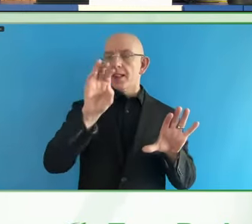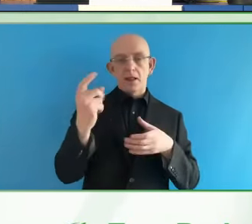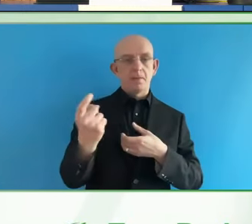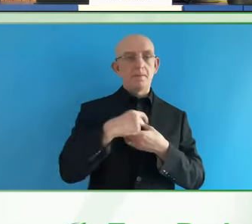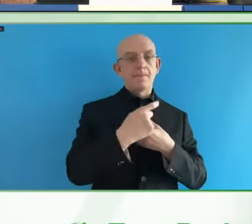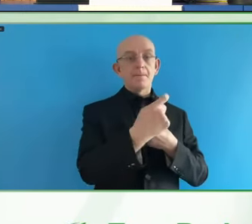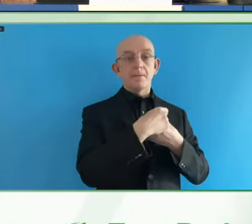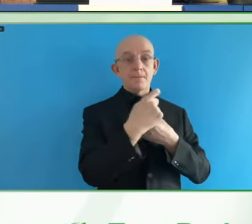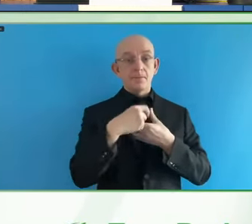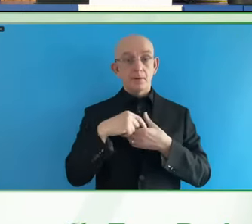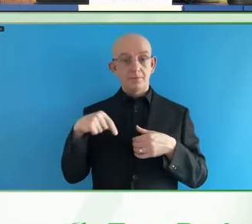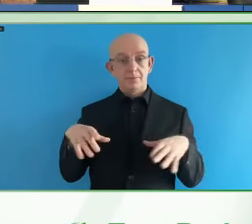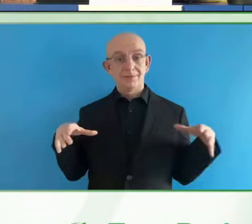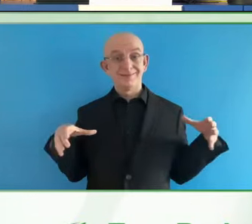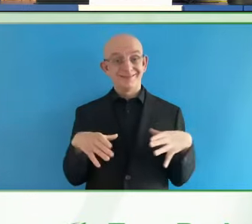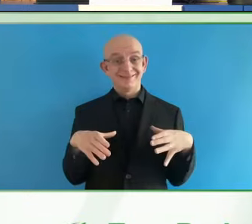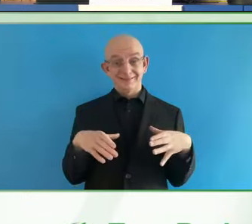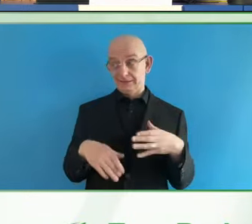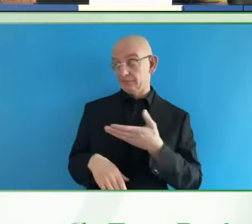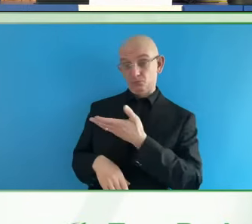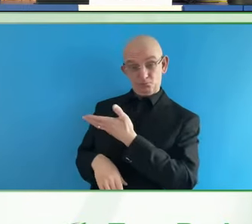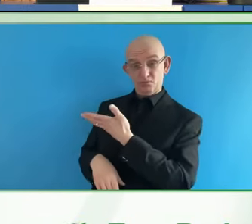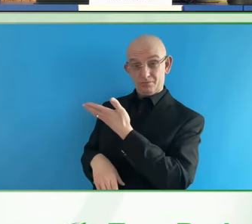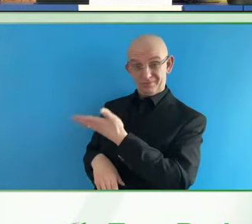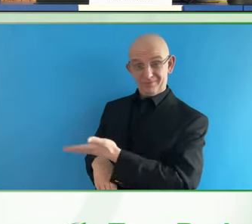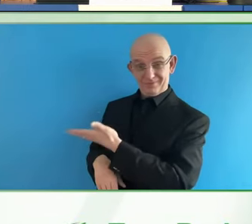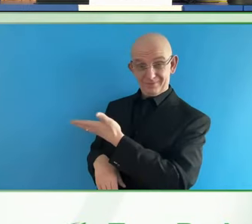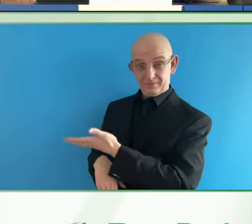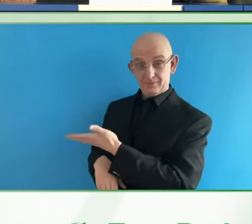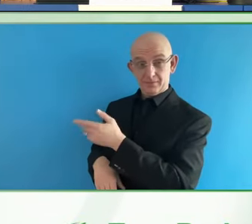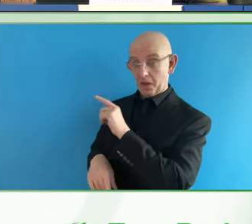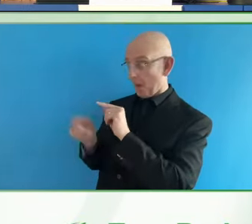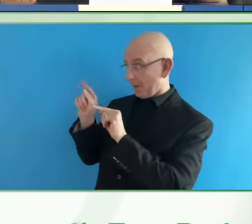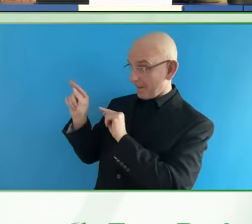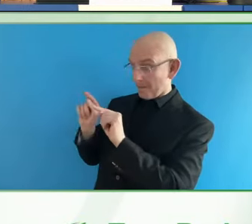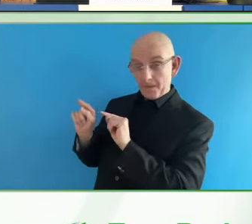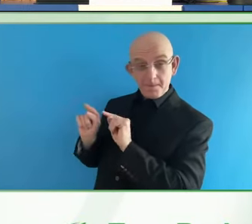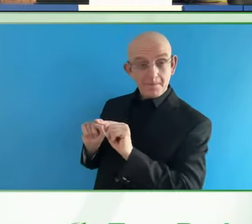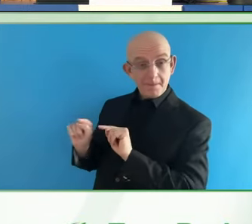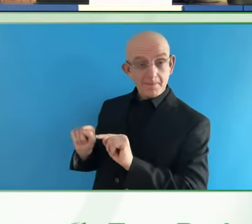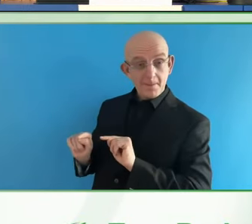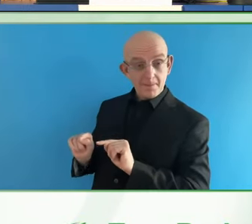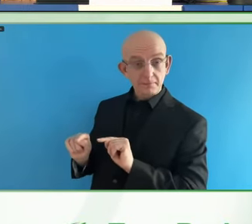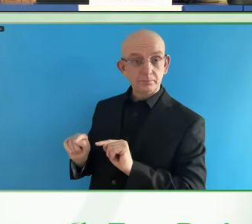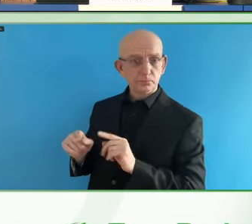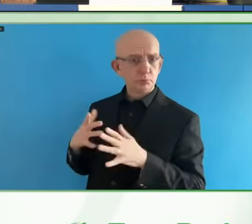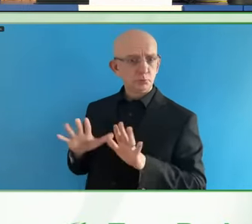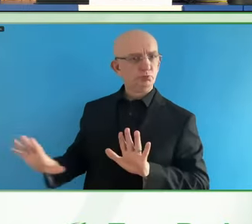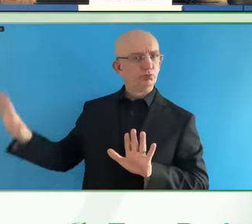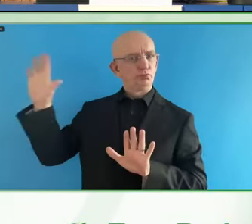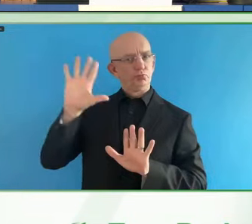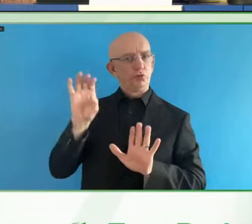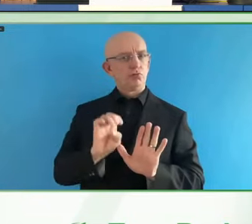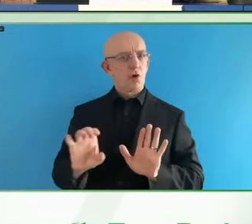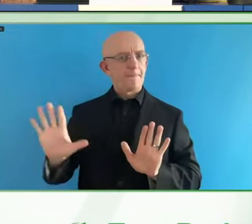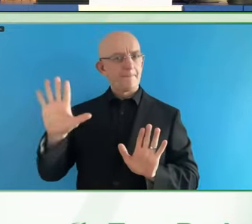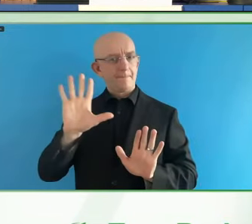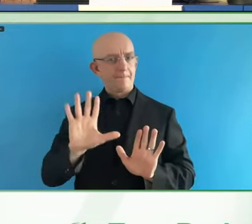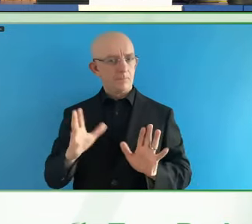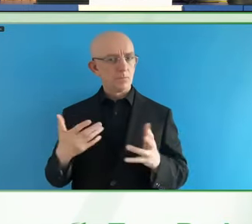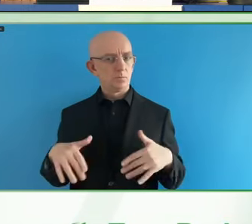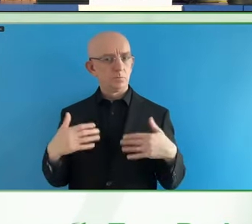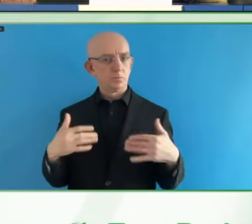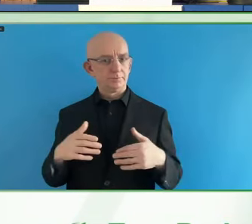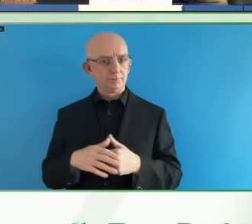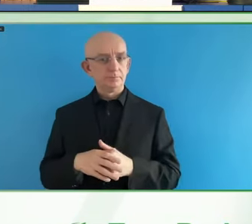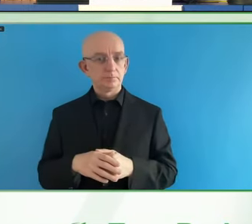very happy that all of these countries are with us. I will come now to the agency position on inclusive